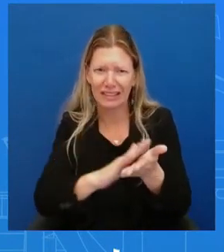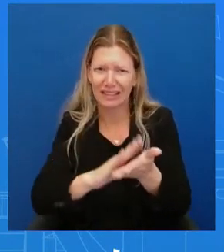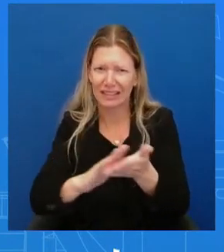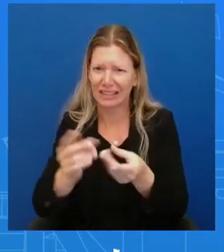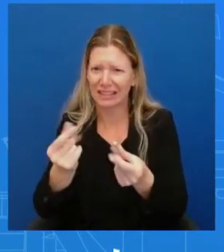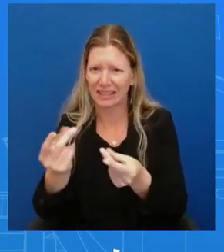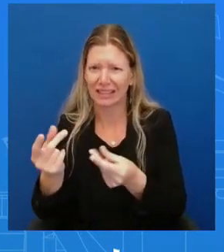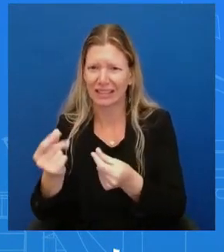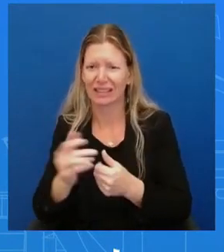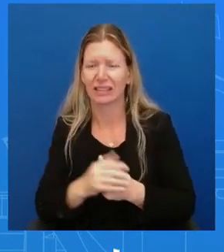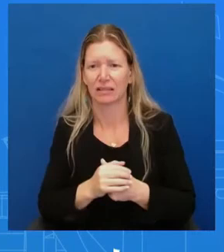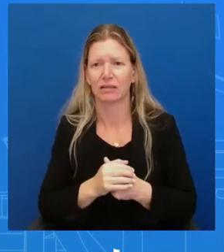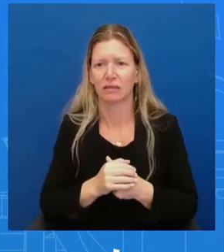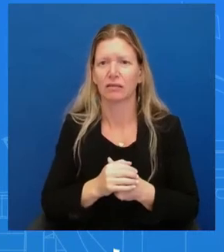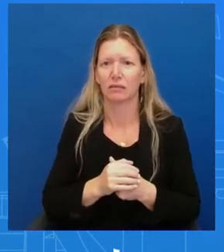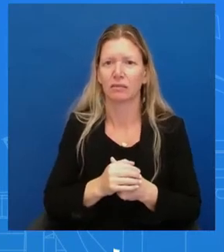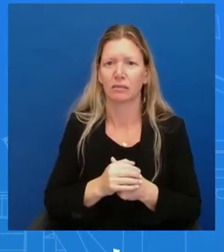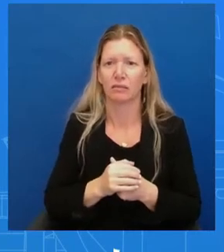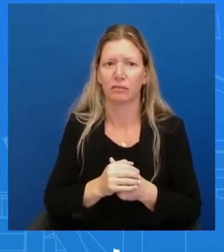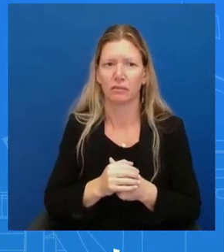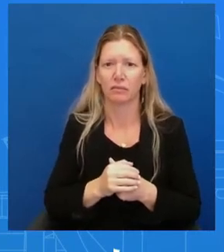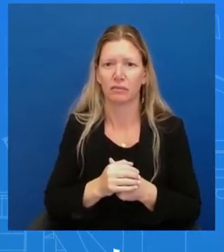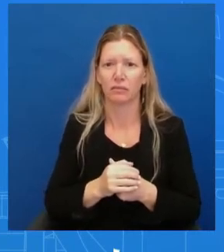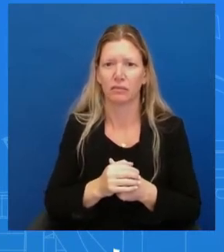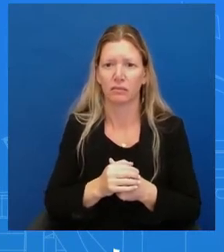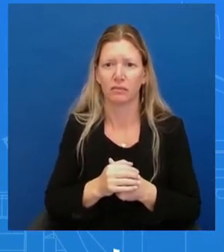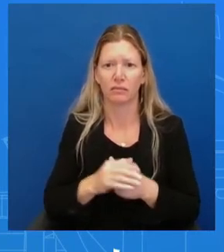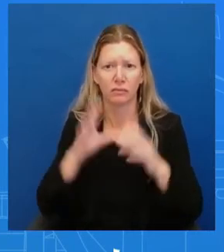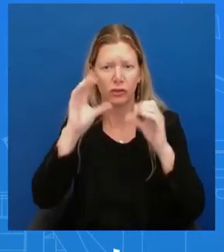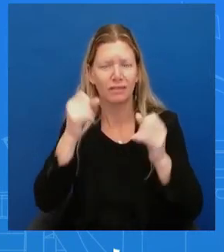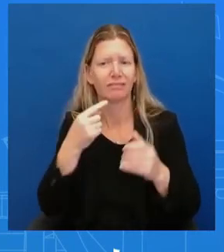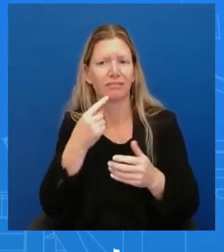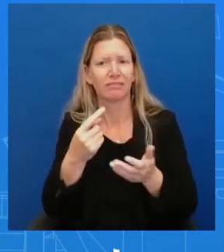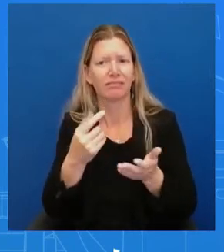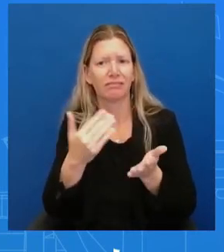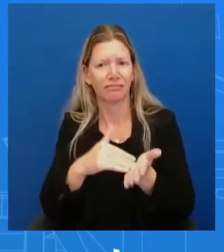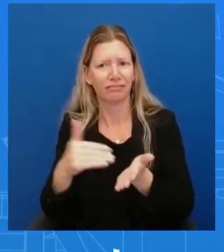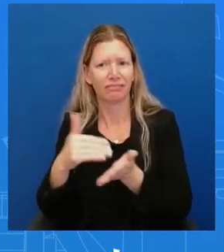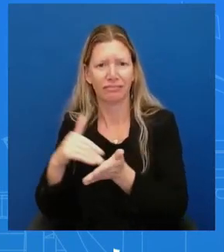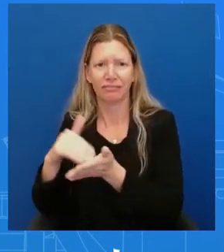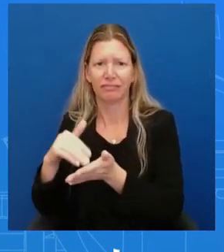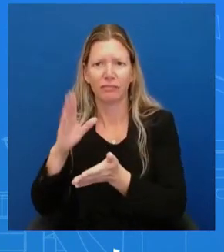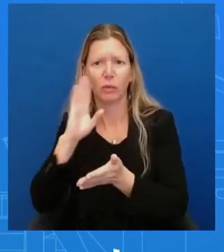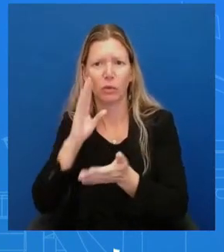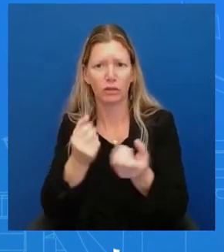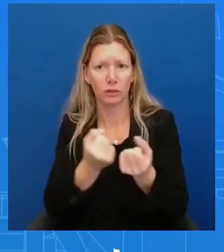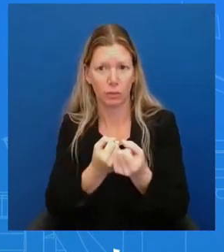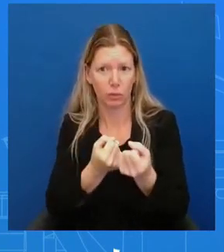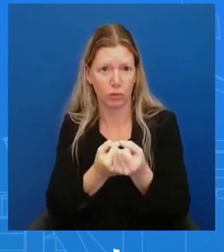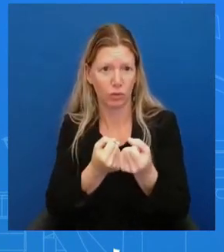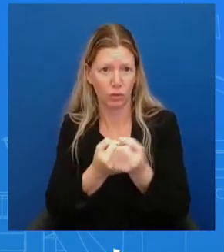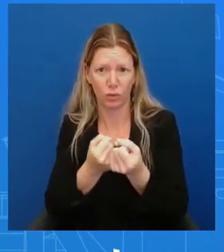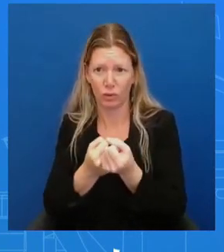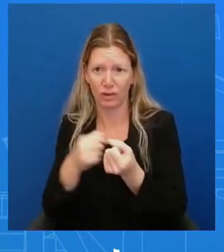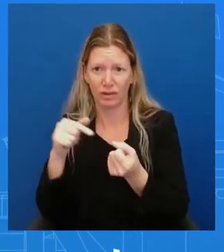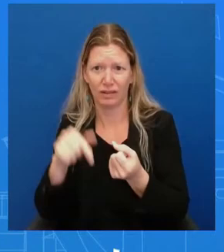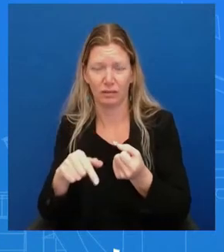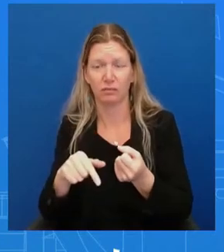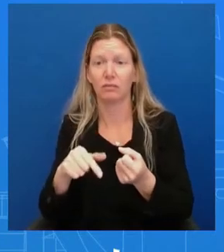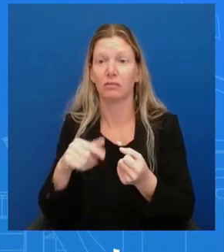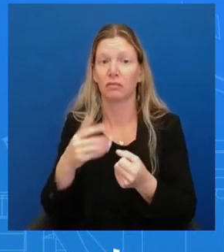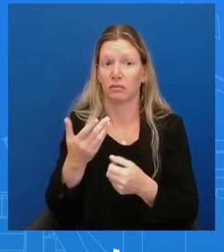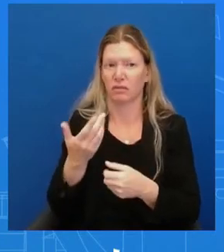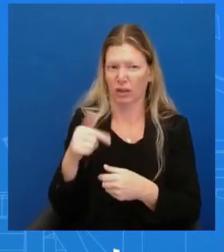what the president has said. We're going to be there every step of the way. You're going to see the president on Friday. We'll have more details to share as we get closer to that